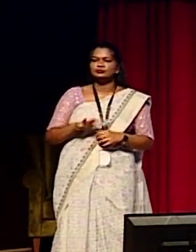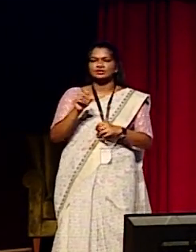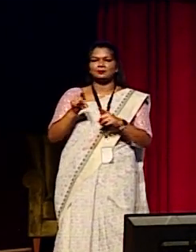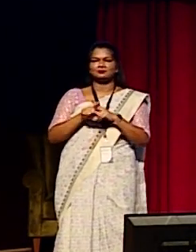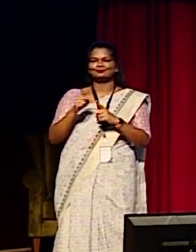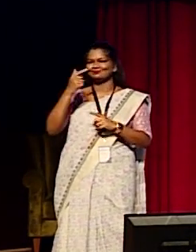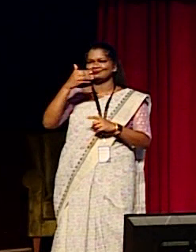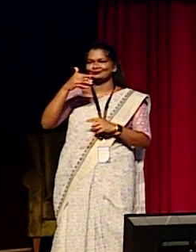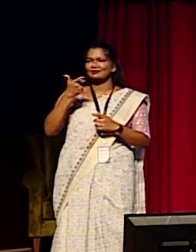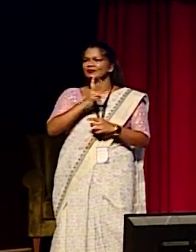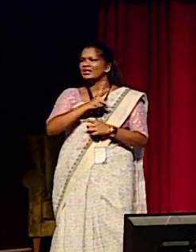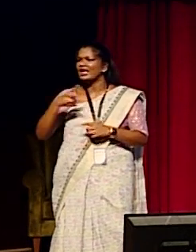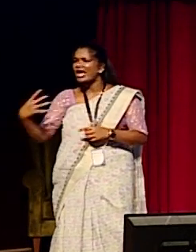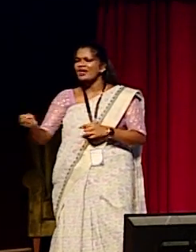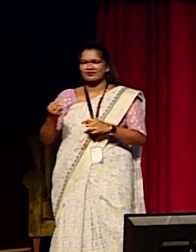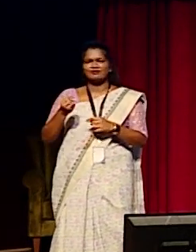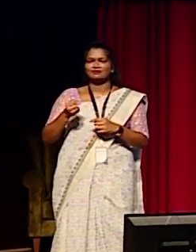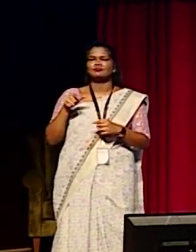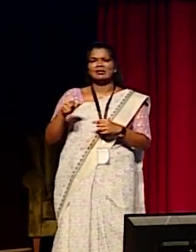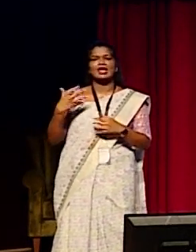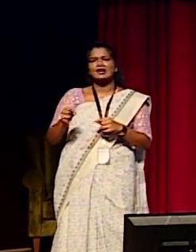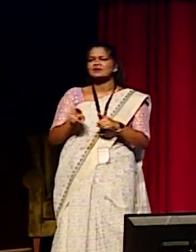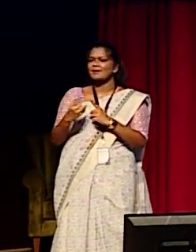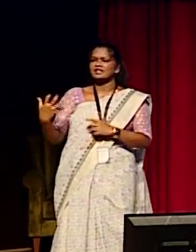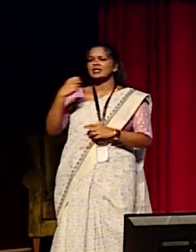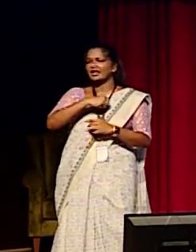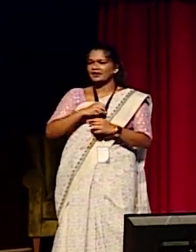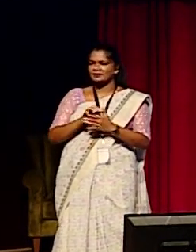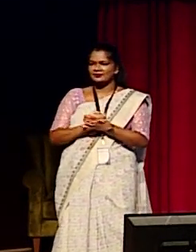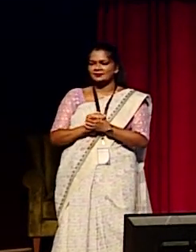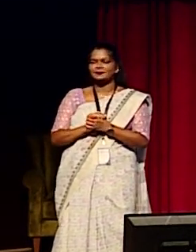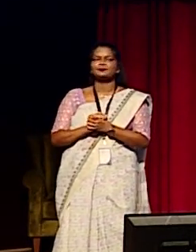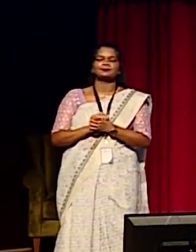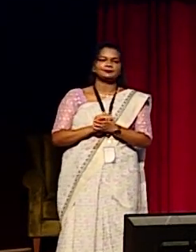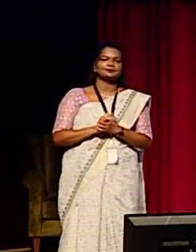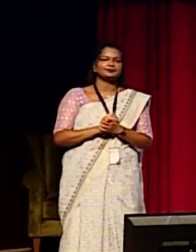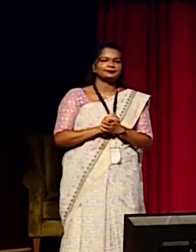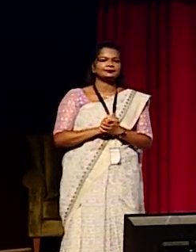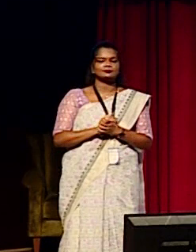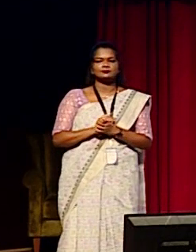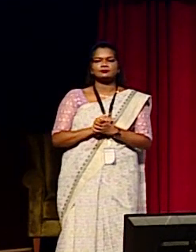religious needs of the end user had to be taken into account too.